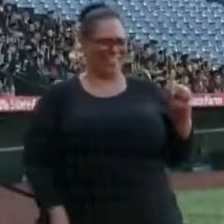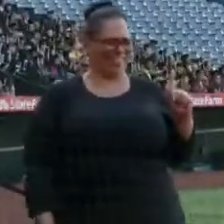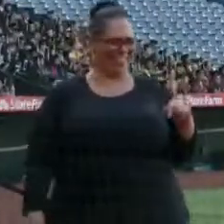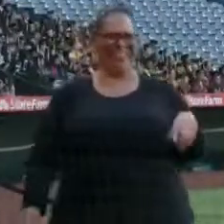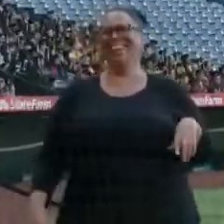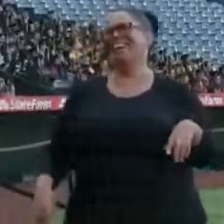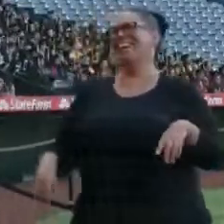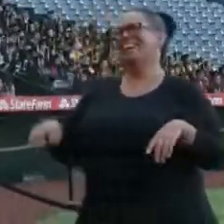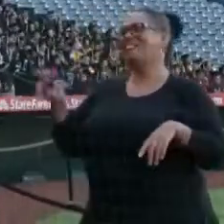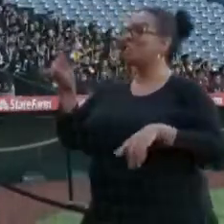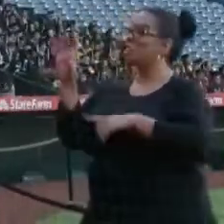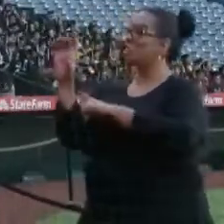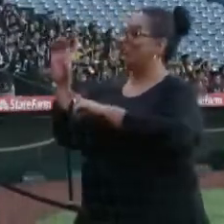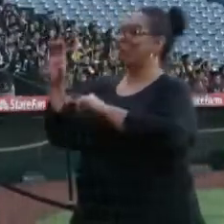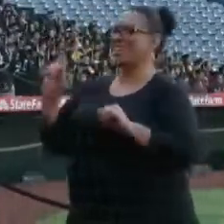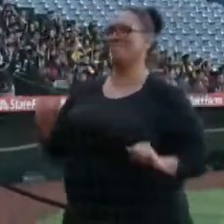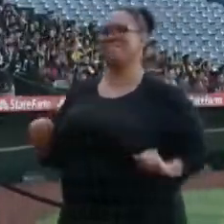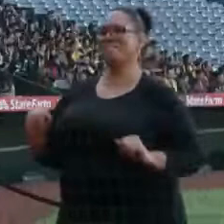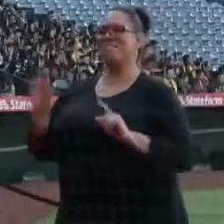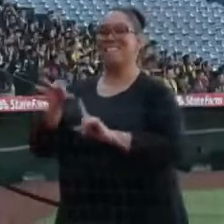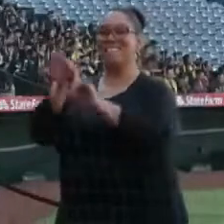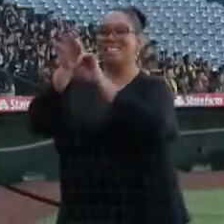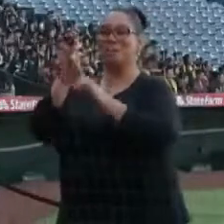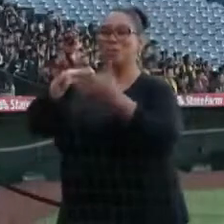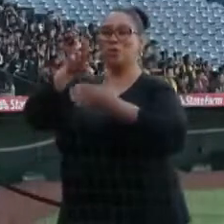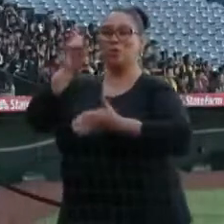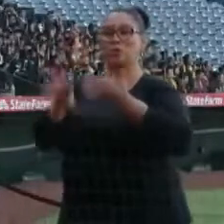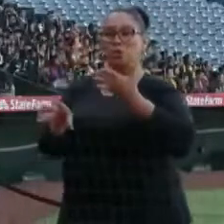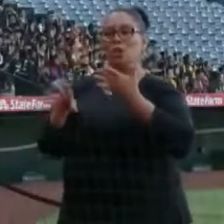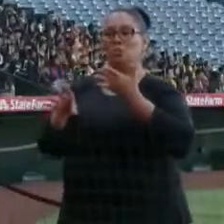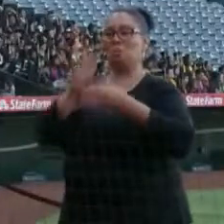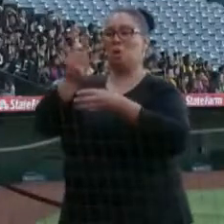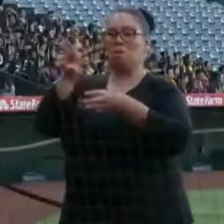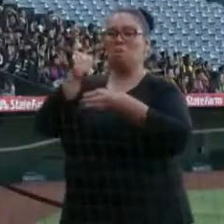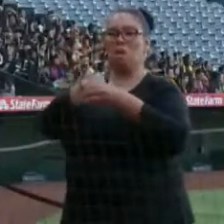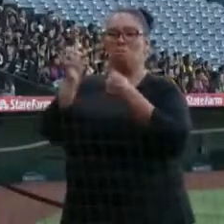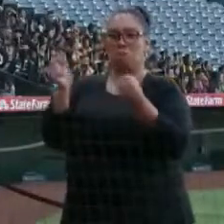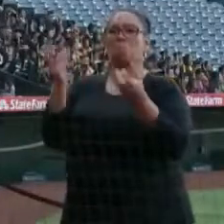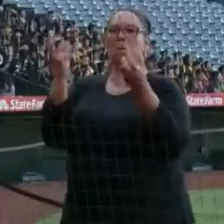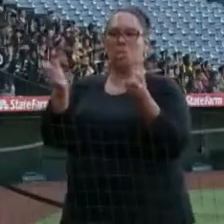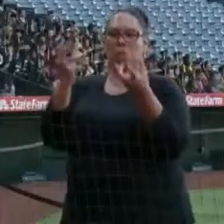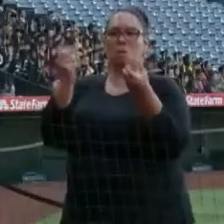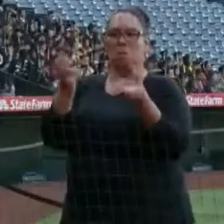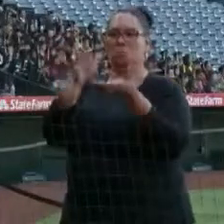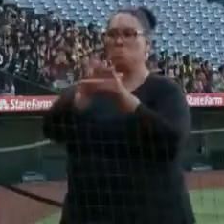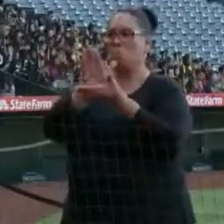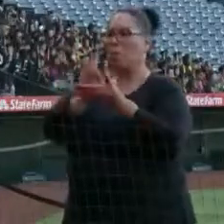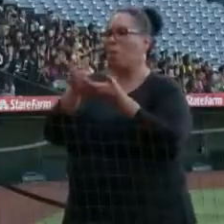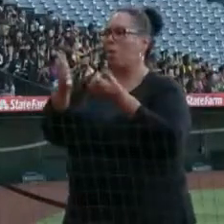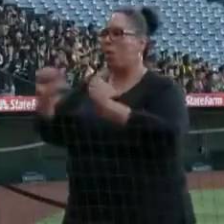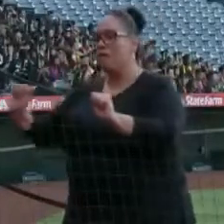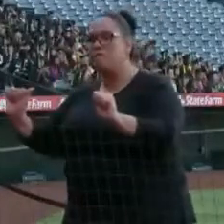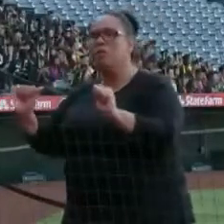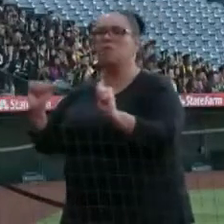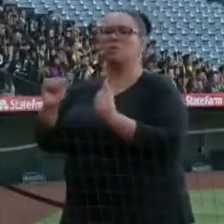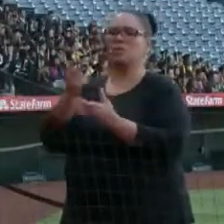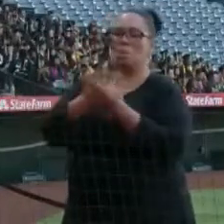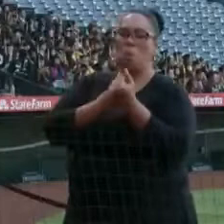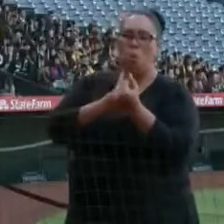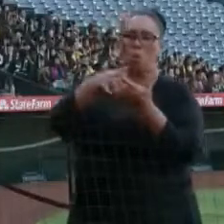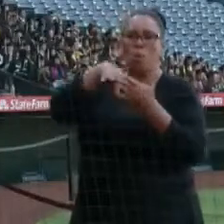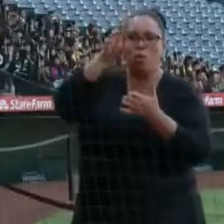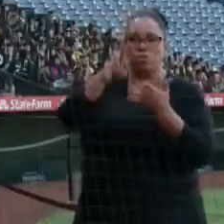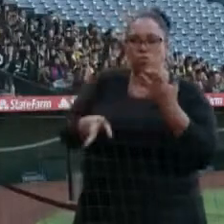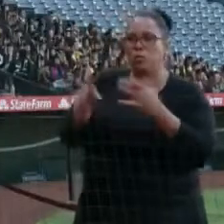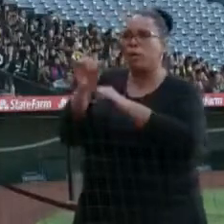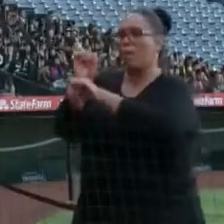Vaishali Chowdhury is an exceptional student who has been involved with many campus efforts, both as a student and as an